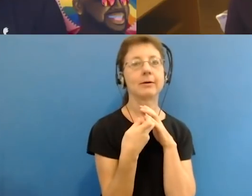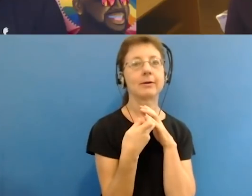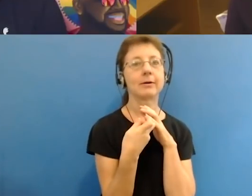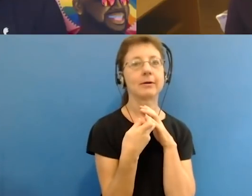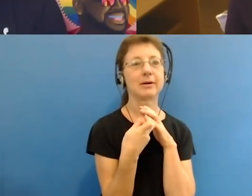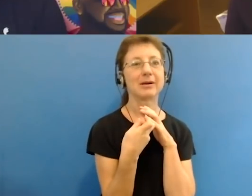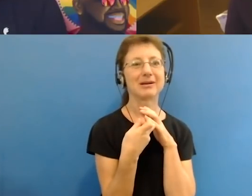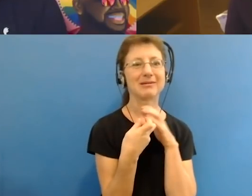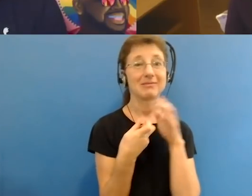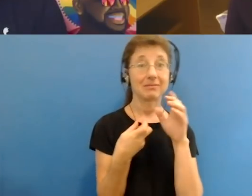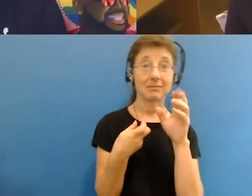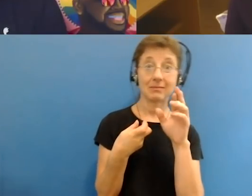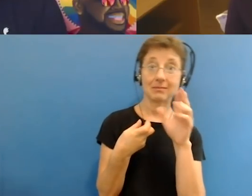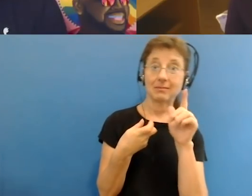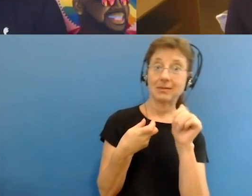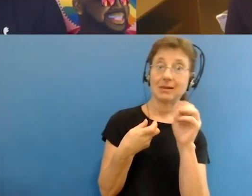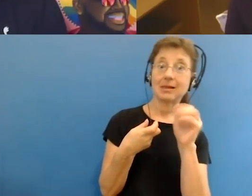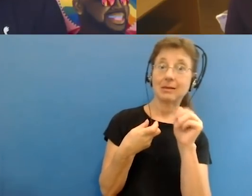Absolutely.